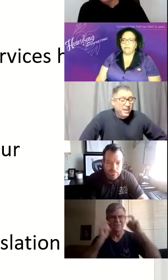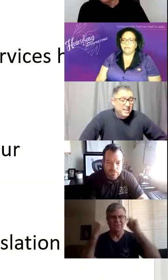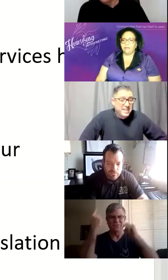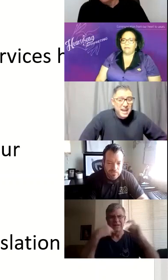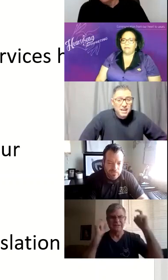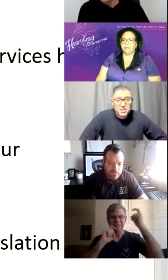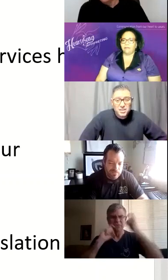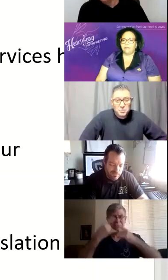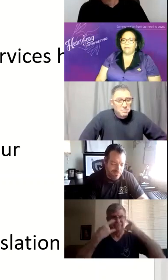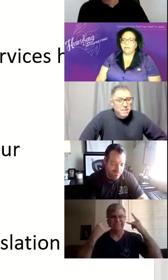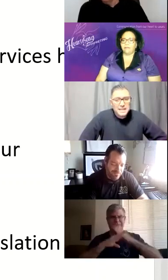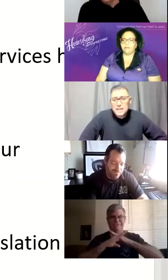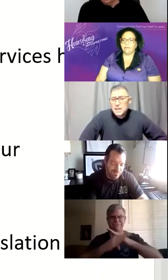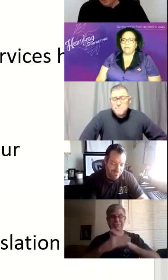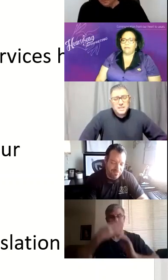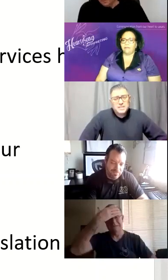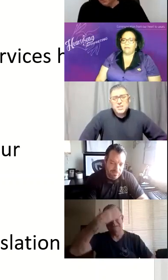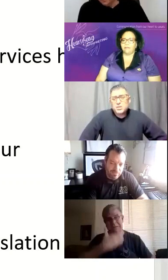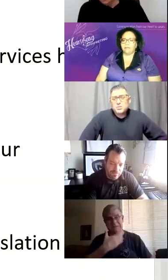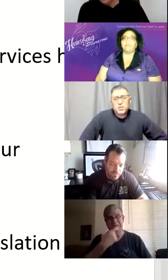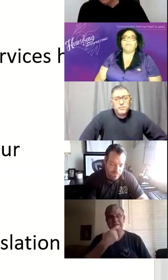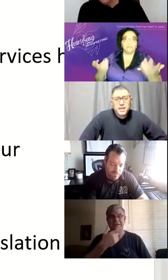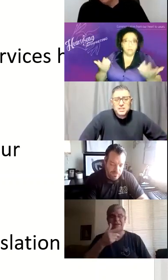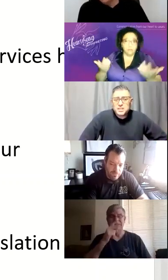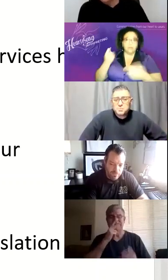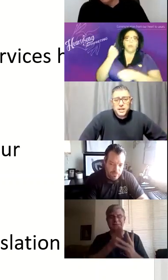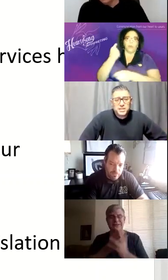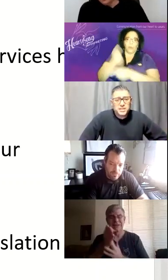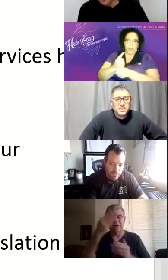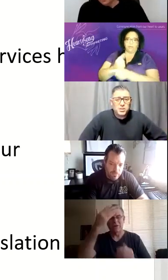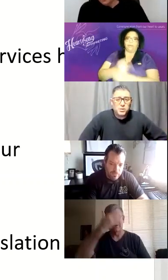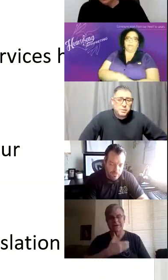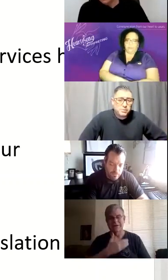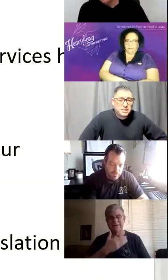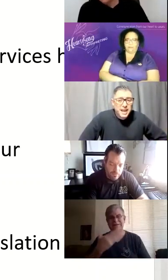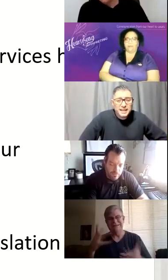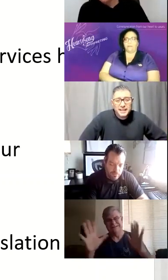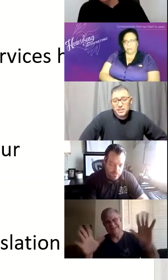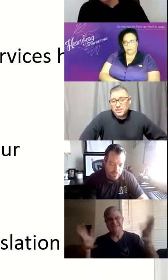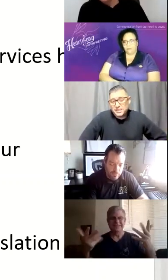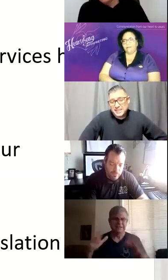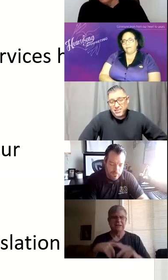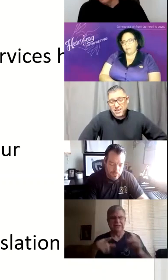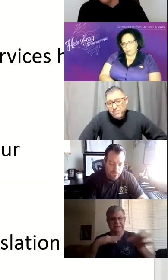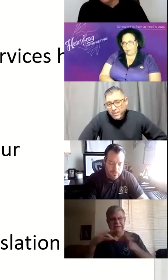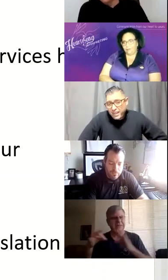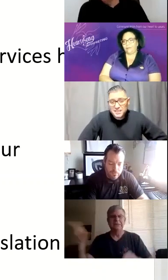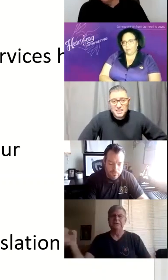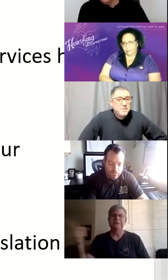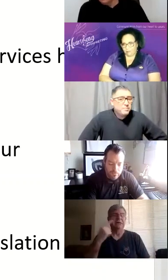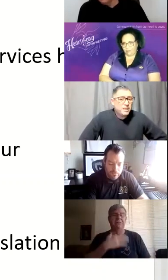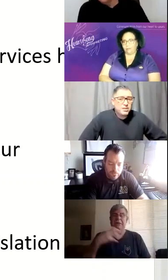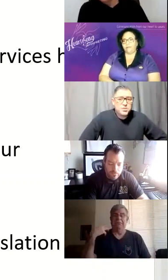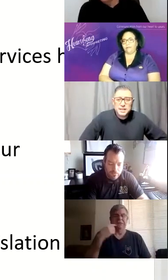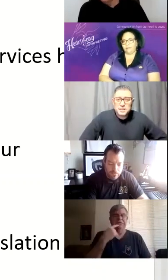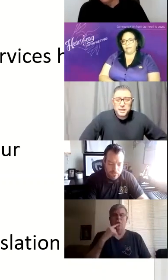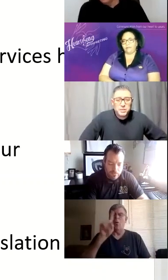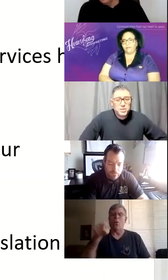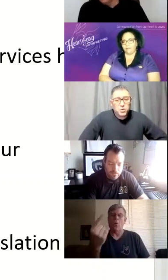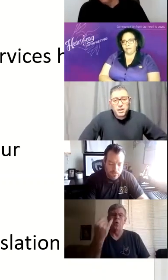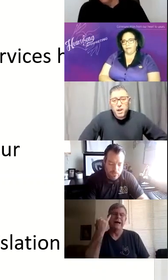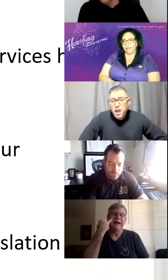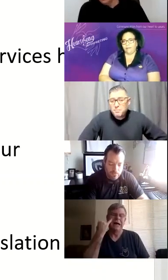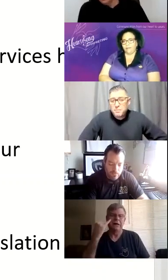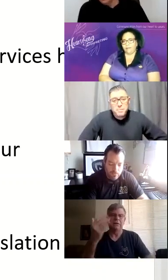idea for ASL, teaching with a mask, because then you lose all the facial expression. You don't know what people are signing. You don't see their affects, you know, trying to explain